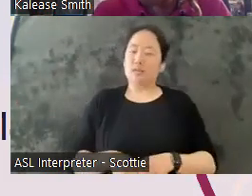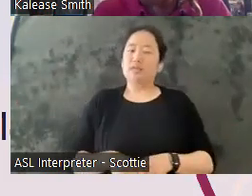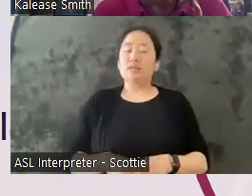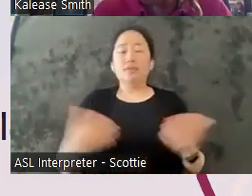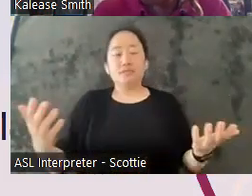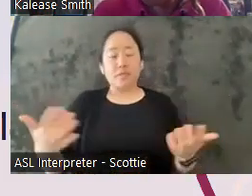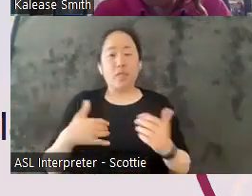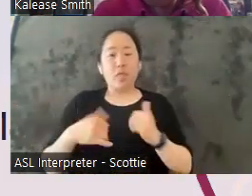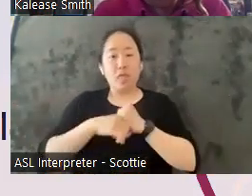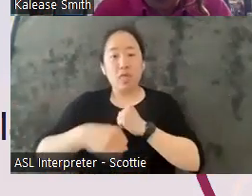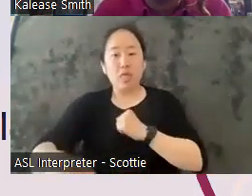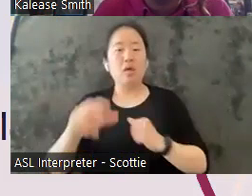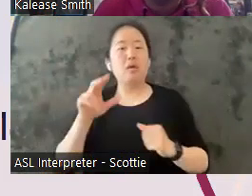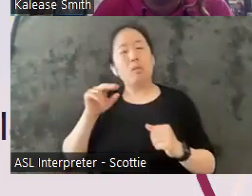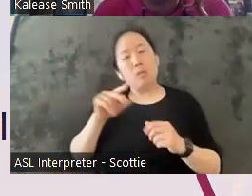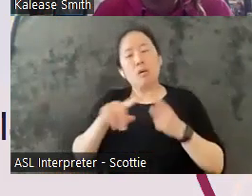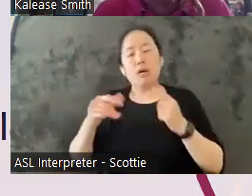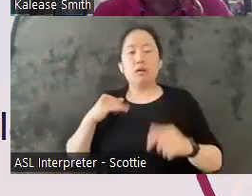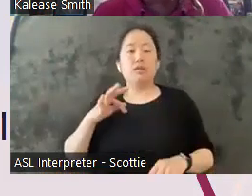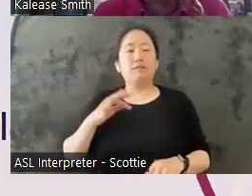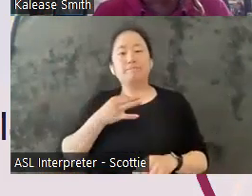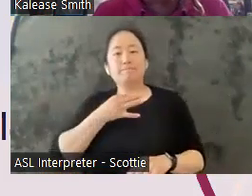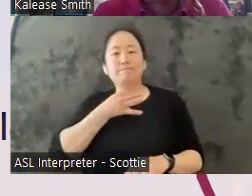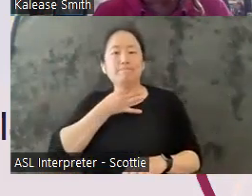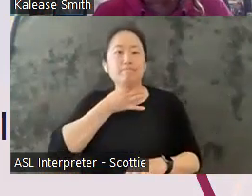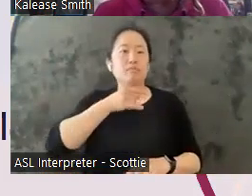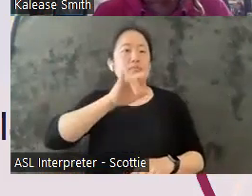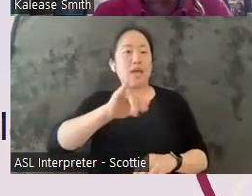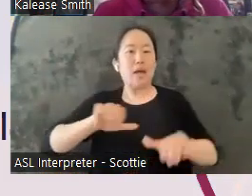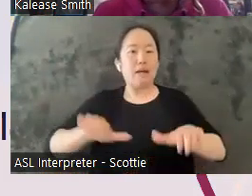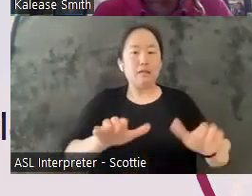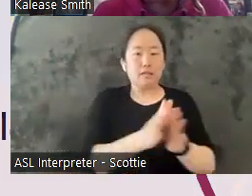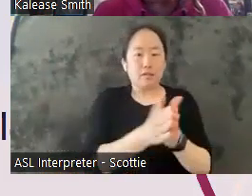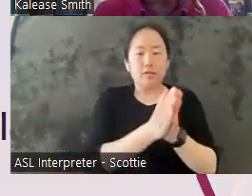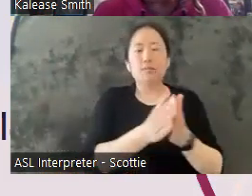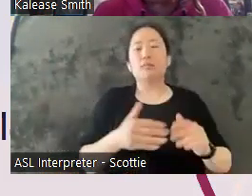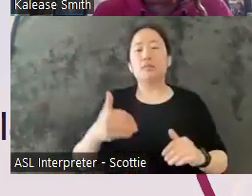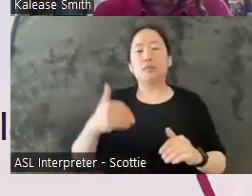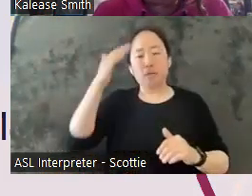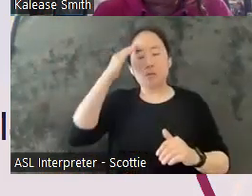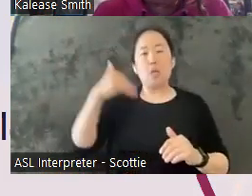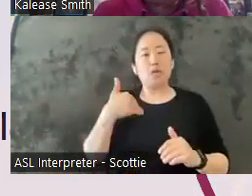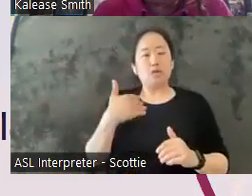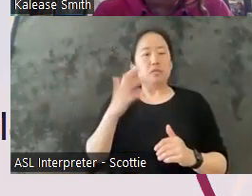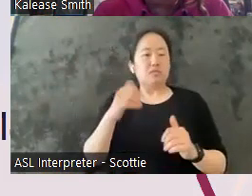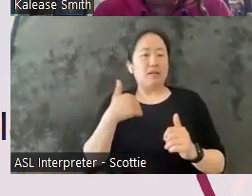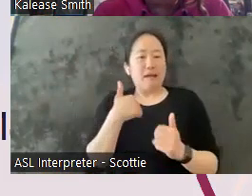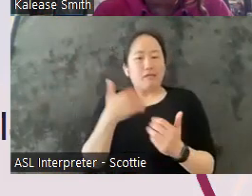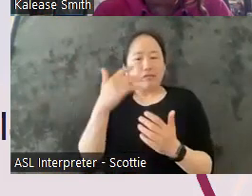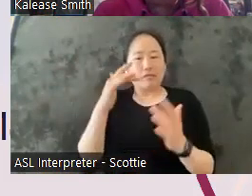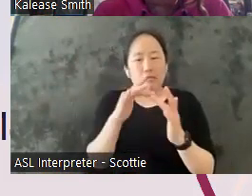any more questions they would like to talk about the activity book, please. I know that we have our contact information after this as well.